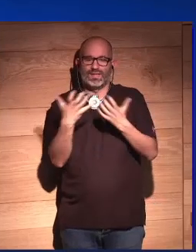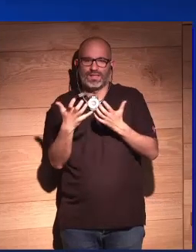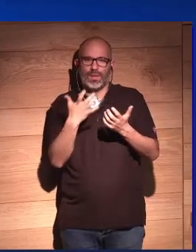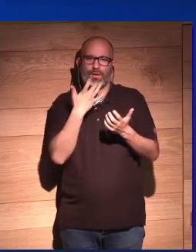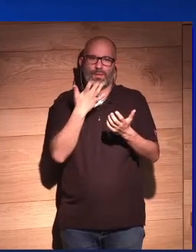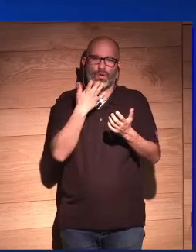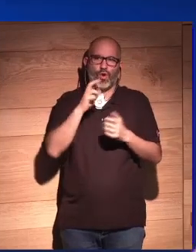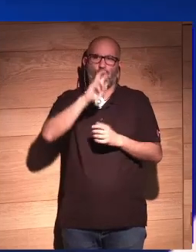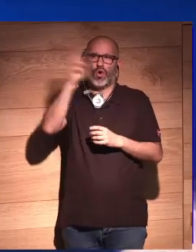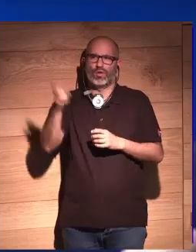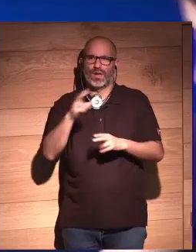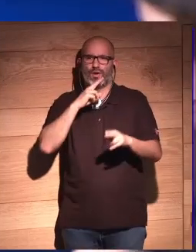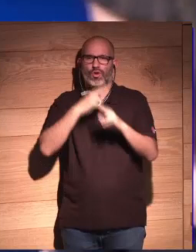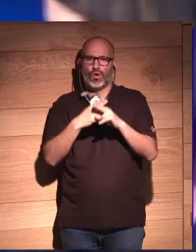Wall.